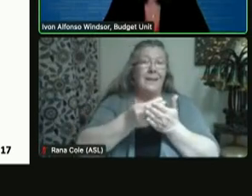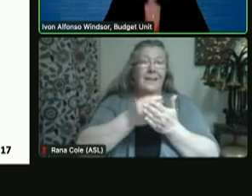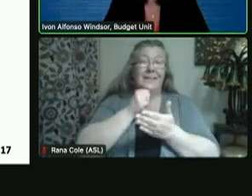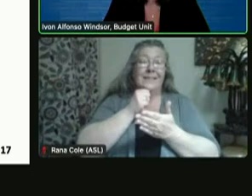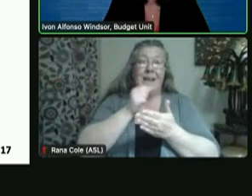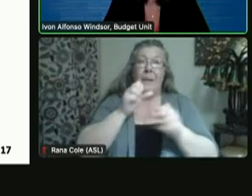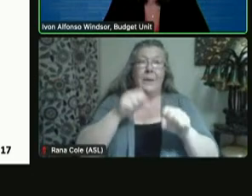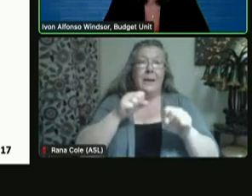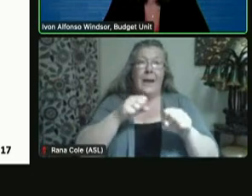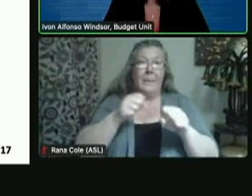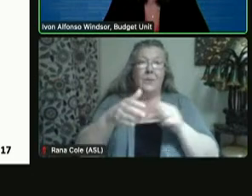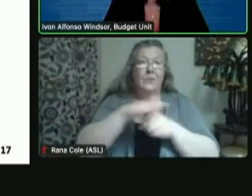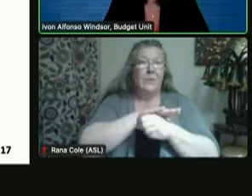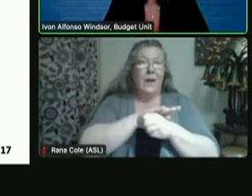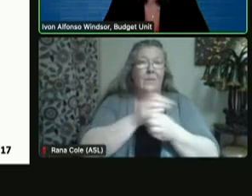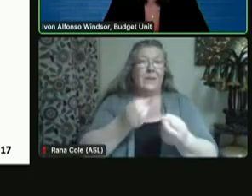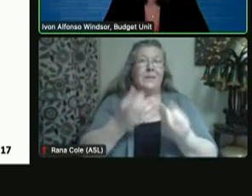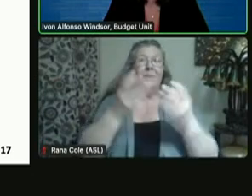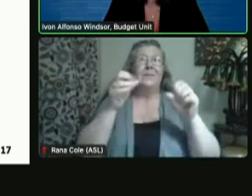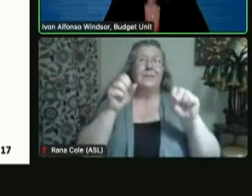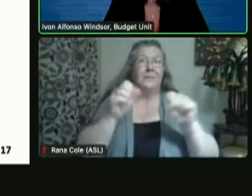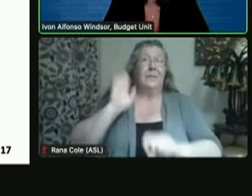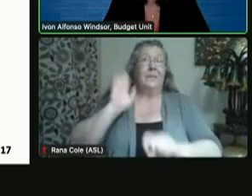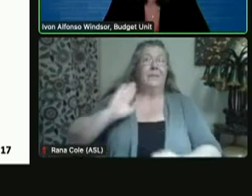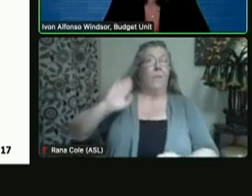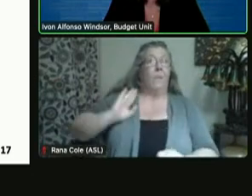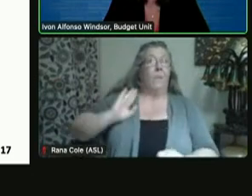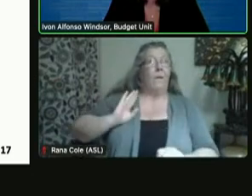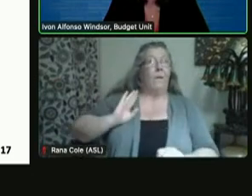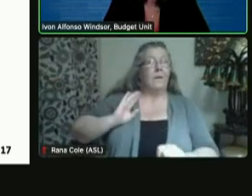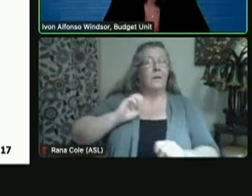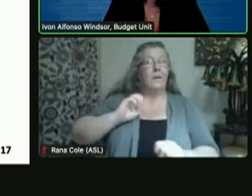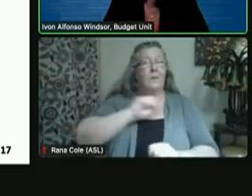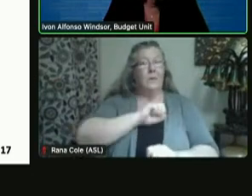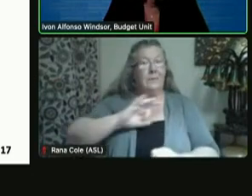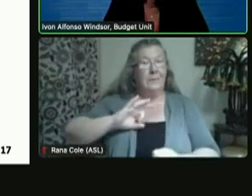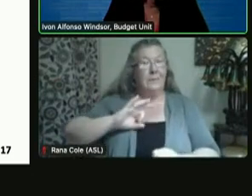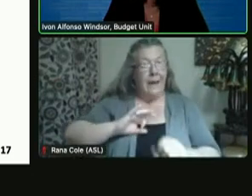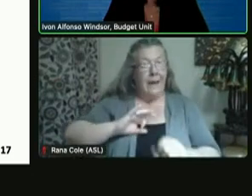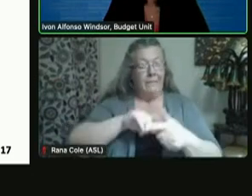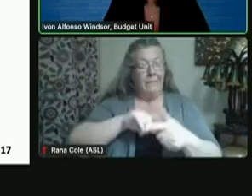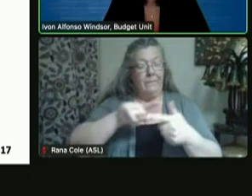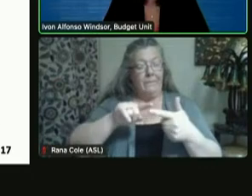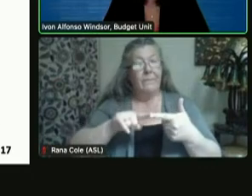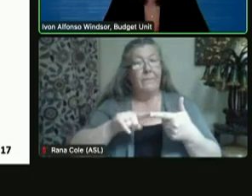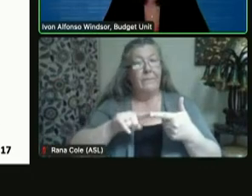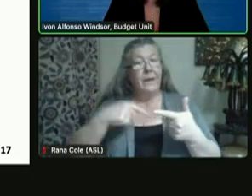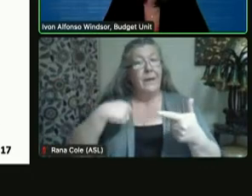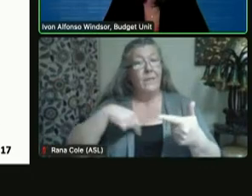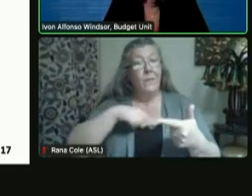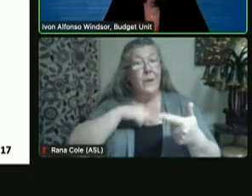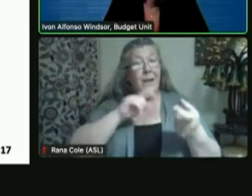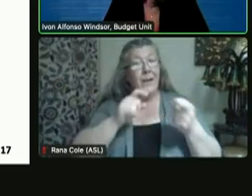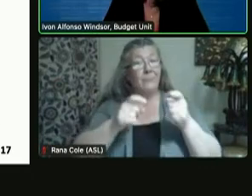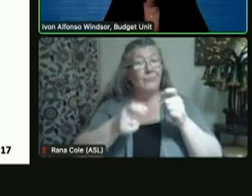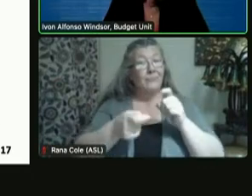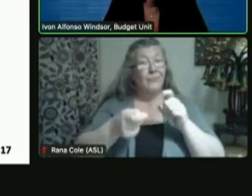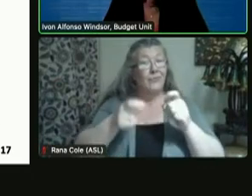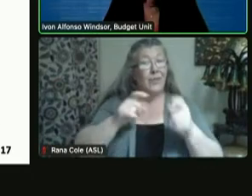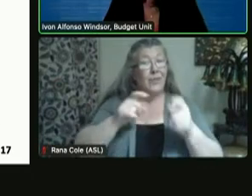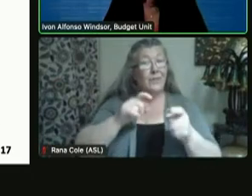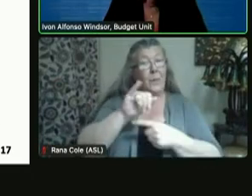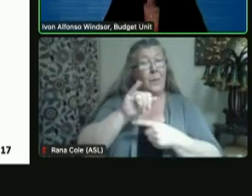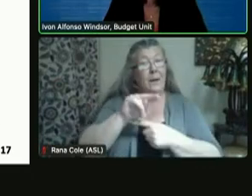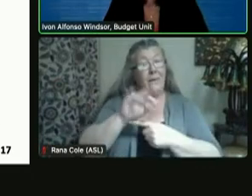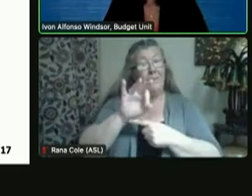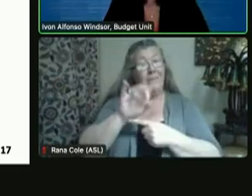impact that the pandemic has had on students and staff, and their needs have increased. Yet, if we adjust for inflation, as you can see in this